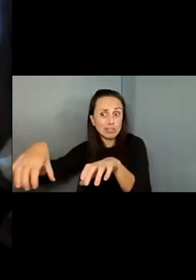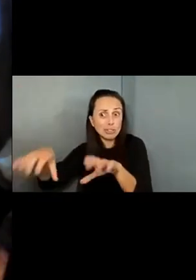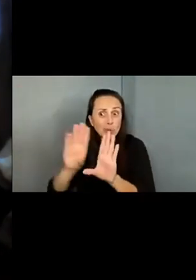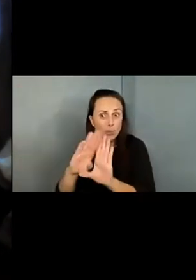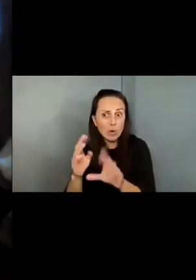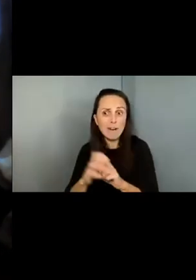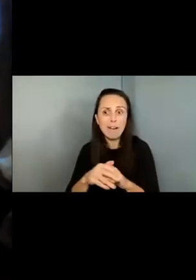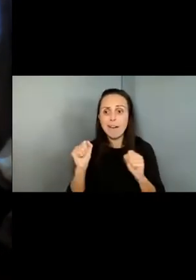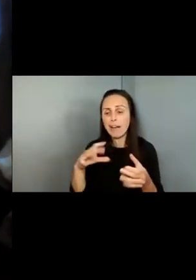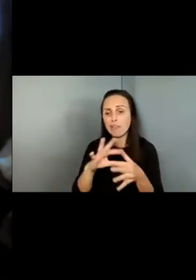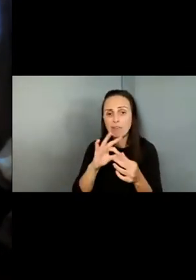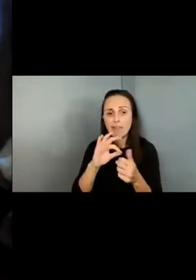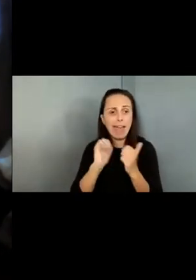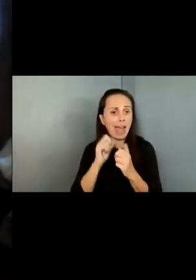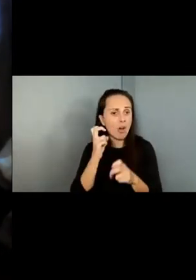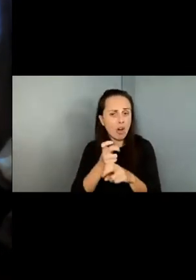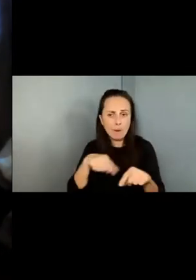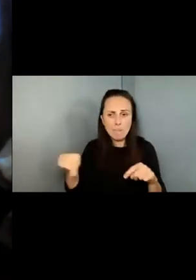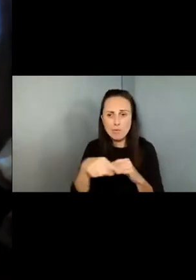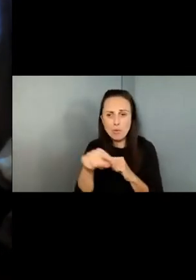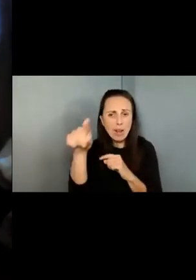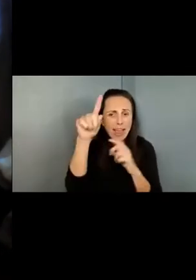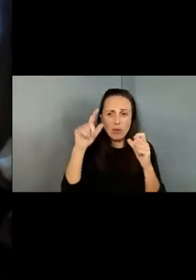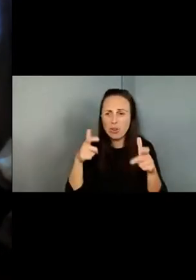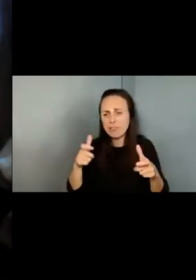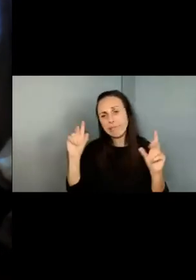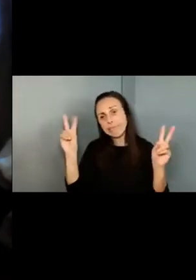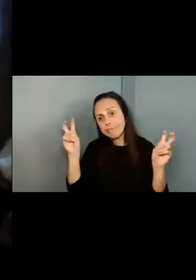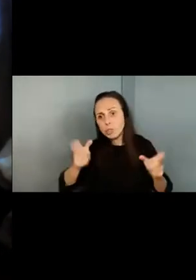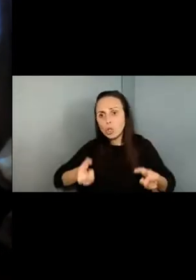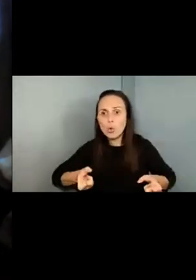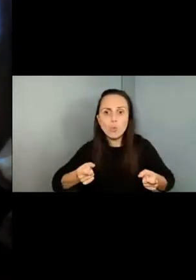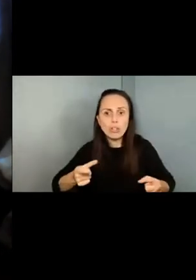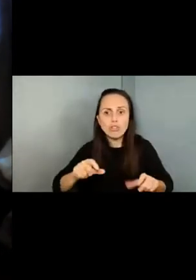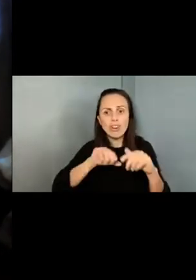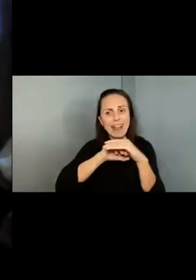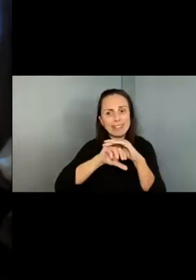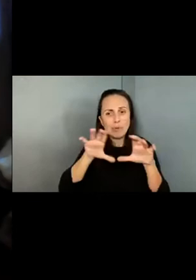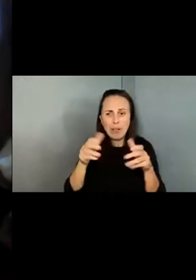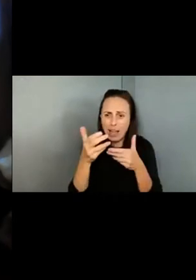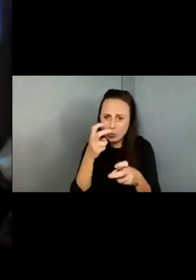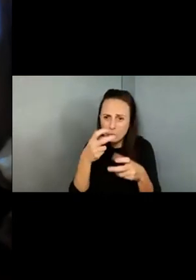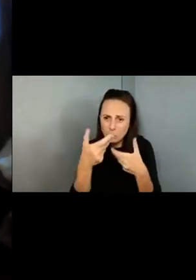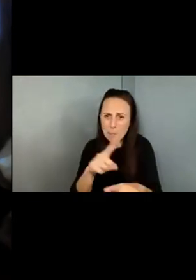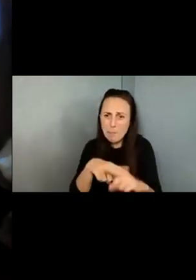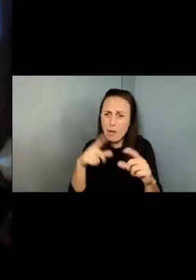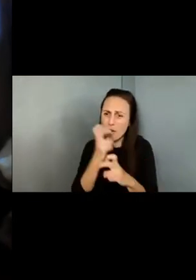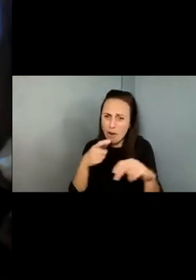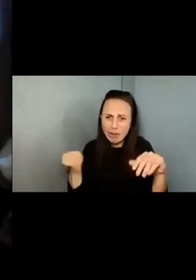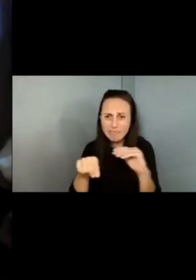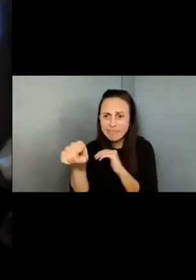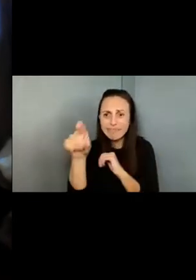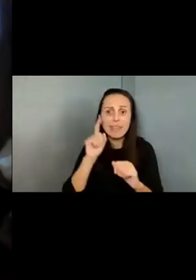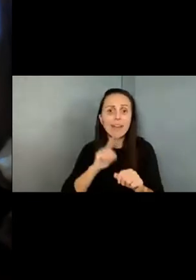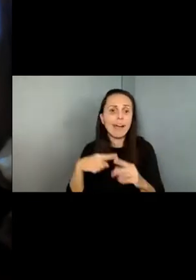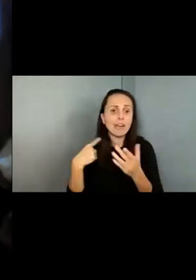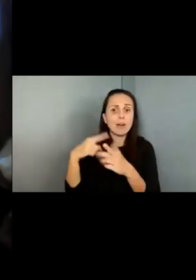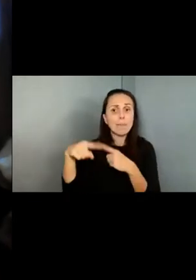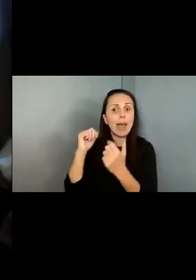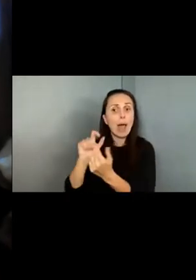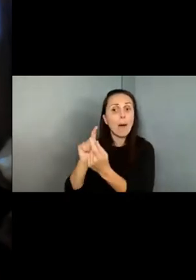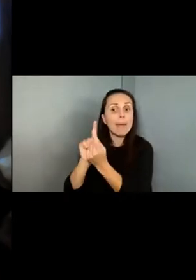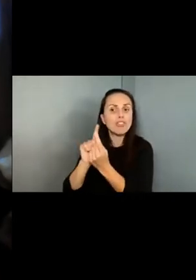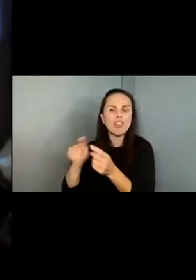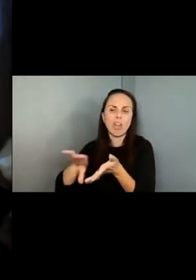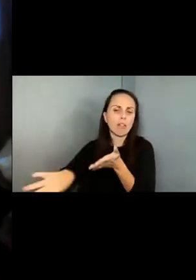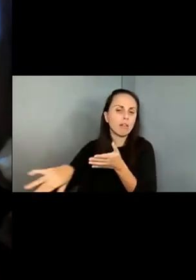talk about how hard it is to move around in supposedly wheelchair accessible classrooms. I could talk about how mentors wrote off my professional future